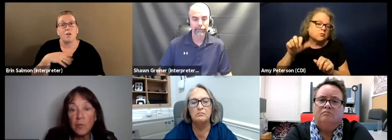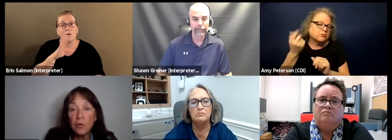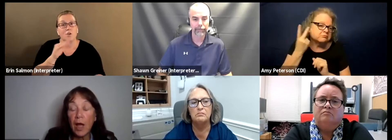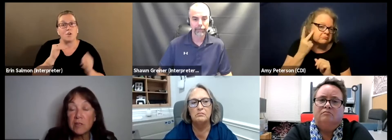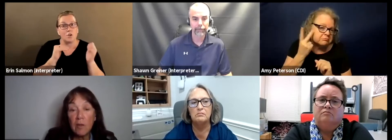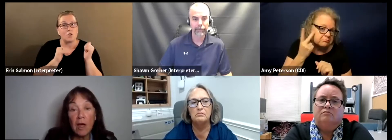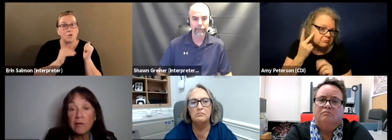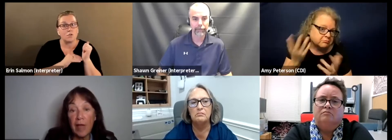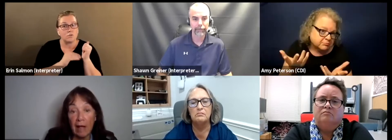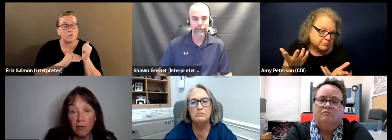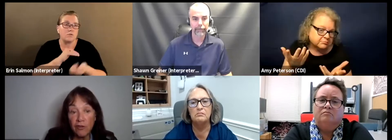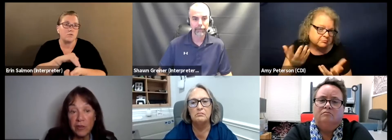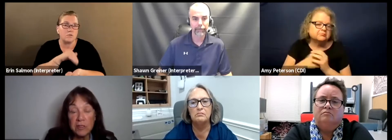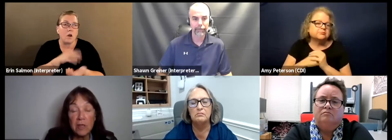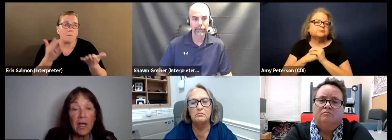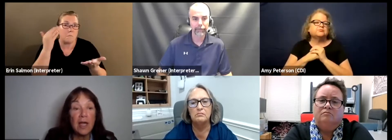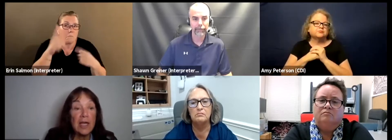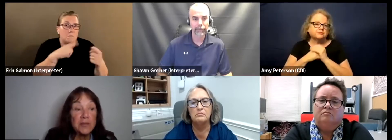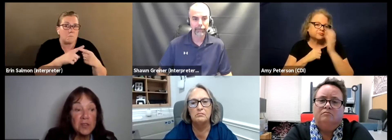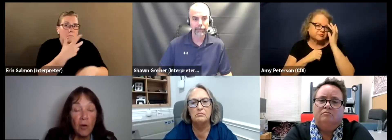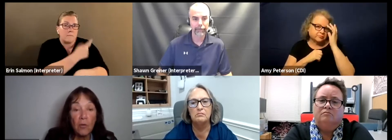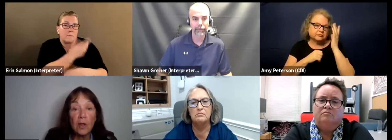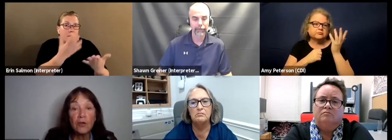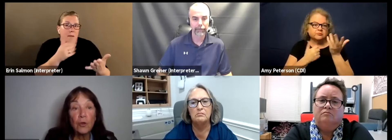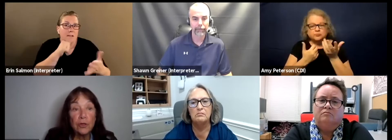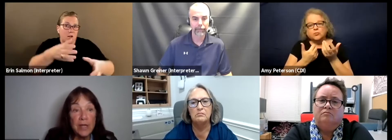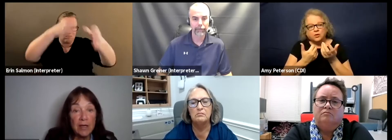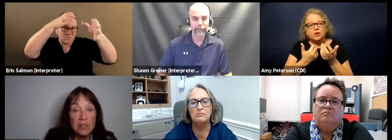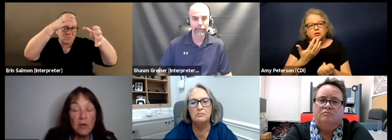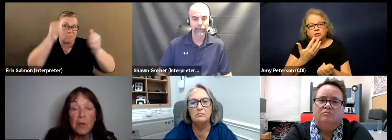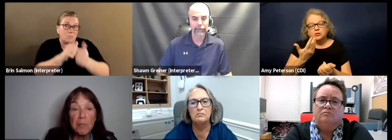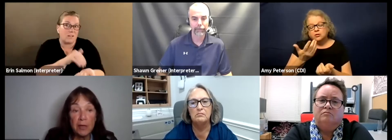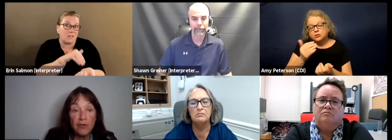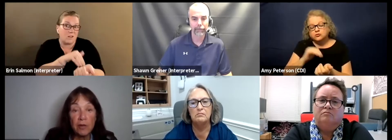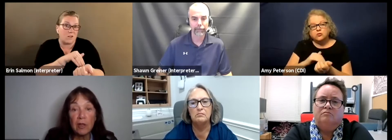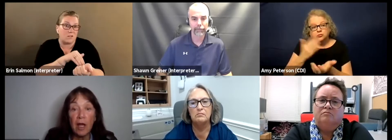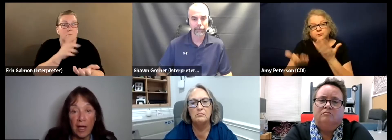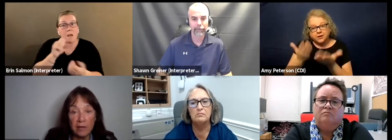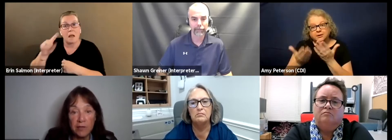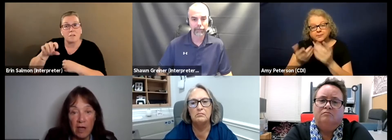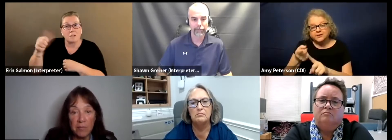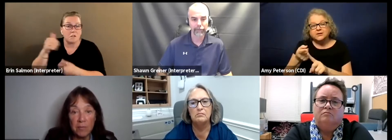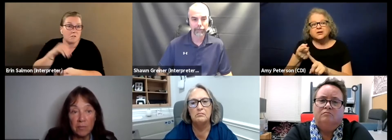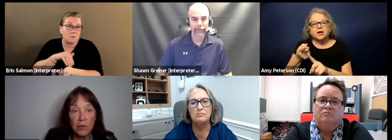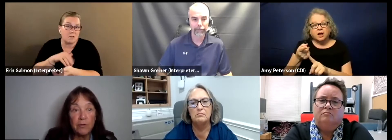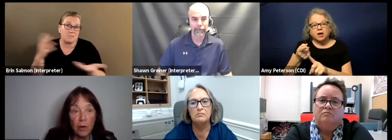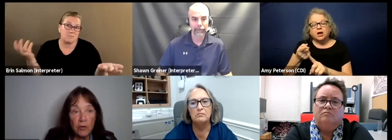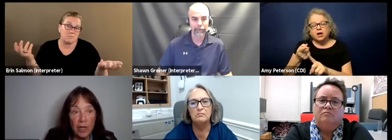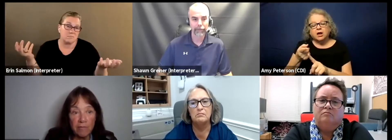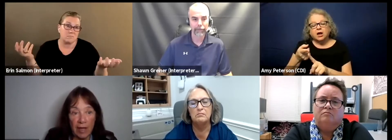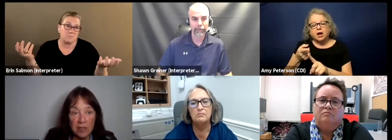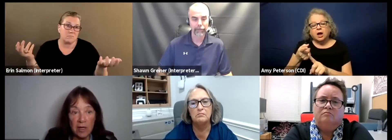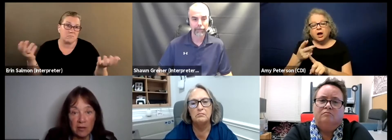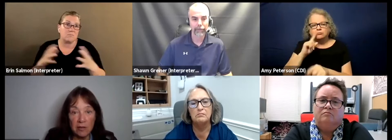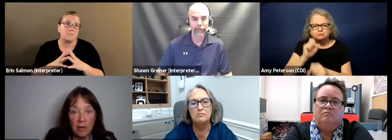you're someone who has a lot of allergies. If so, you could take some Benadryl ahead of time before you